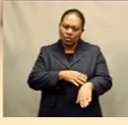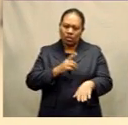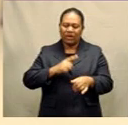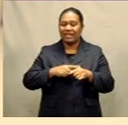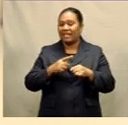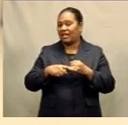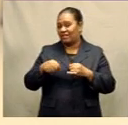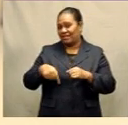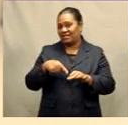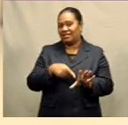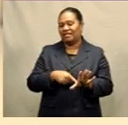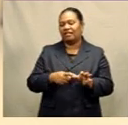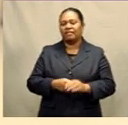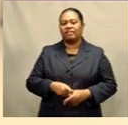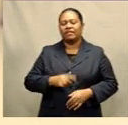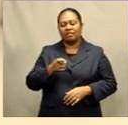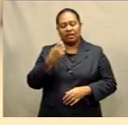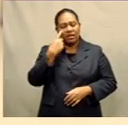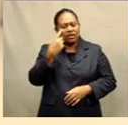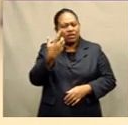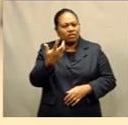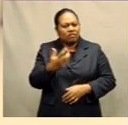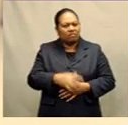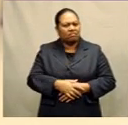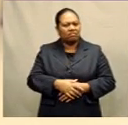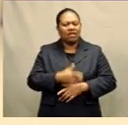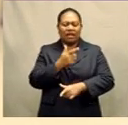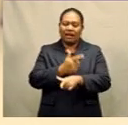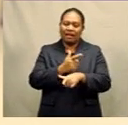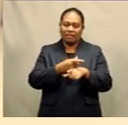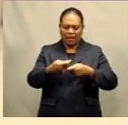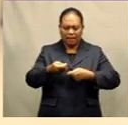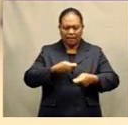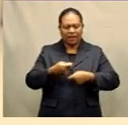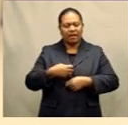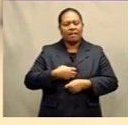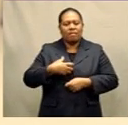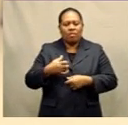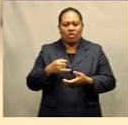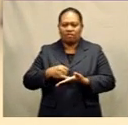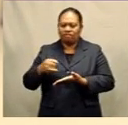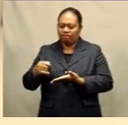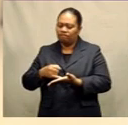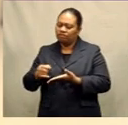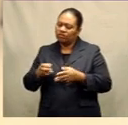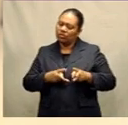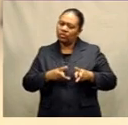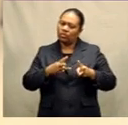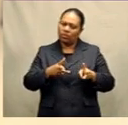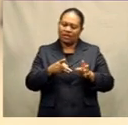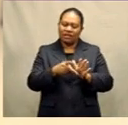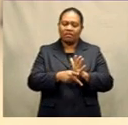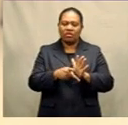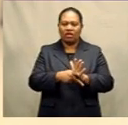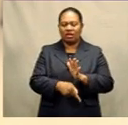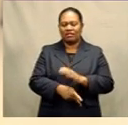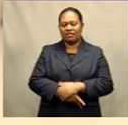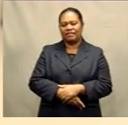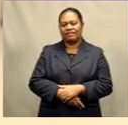end, signs of a light labor market kept many investors fretting over wage-driven price